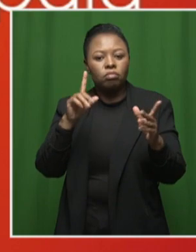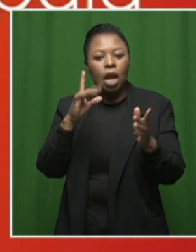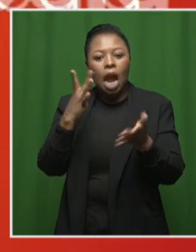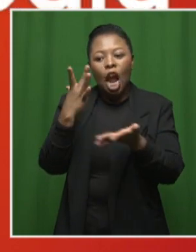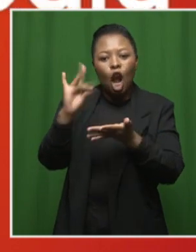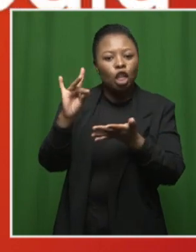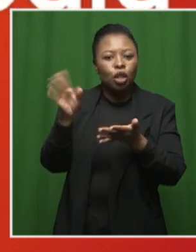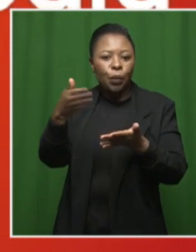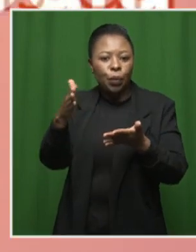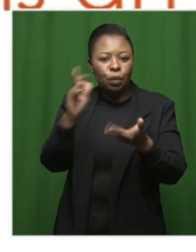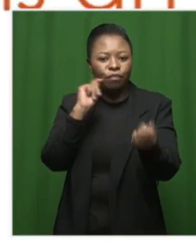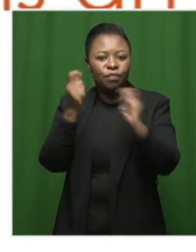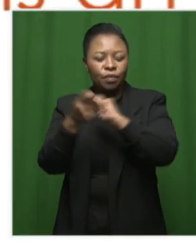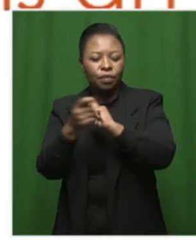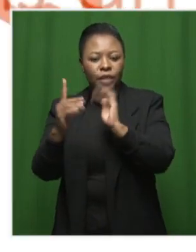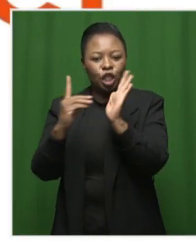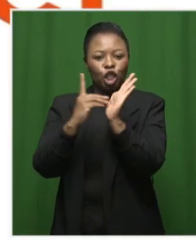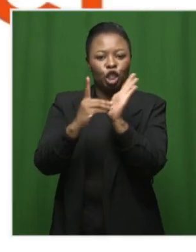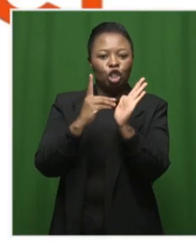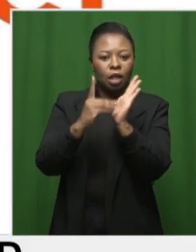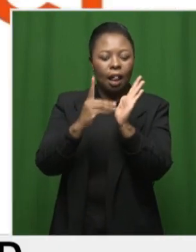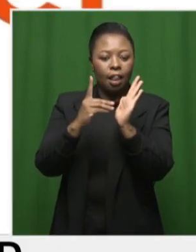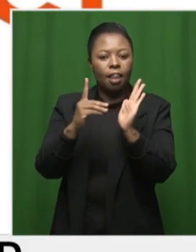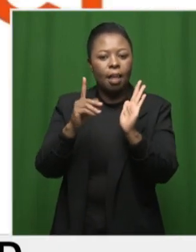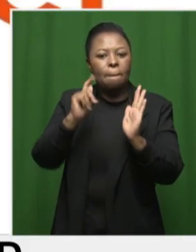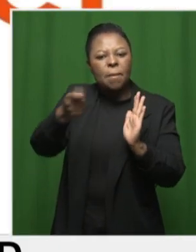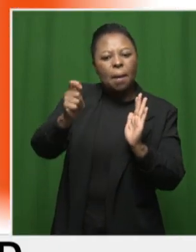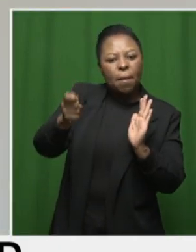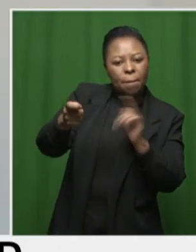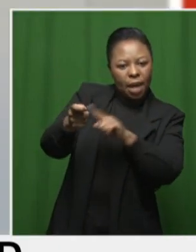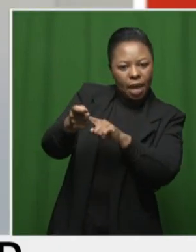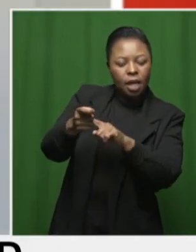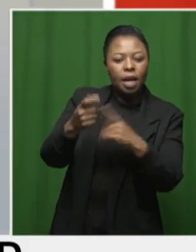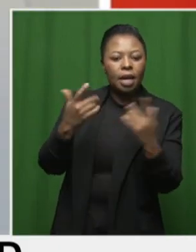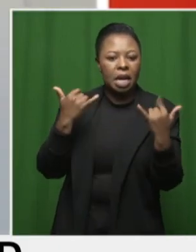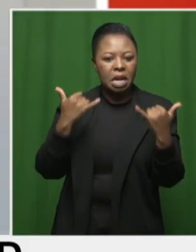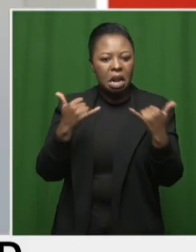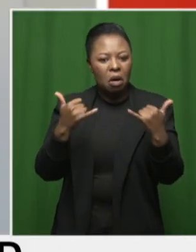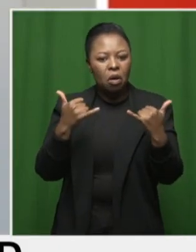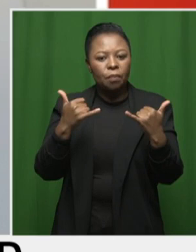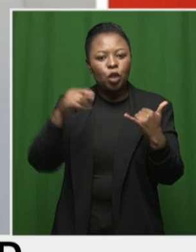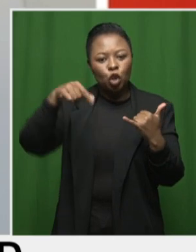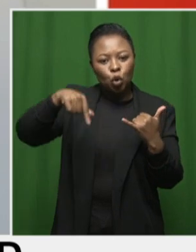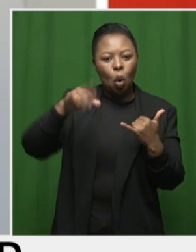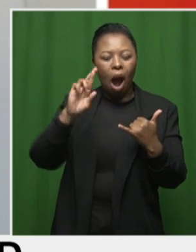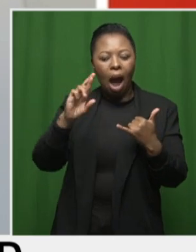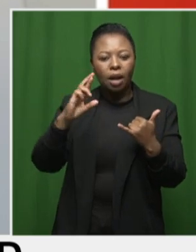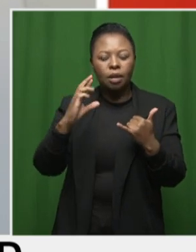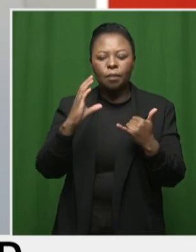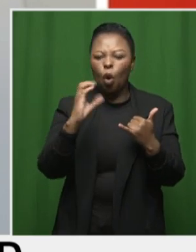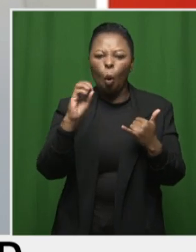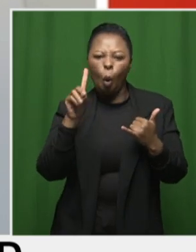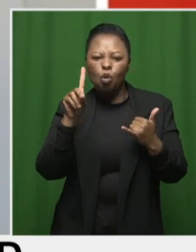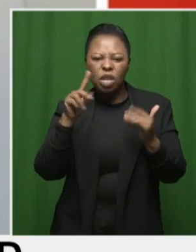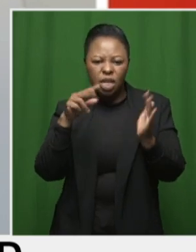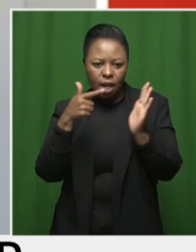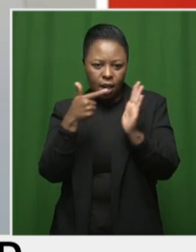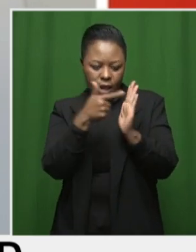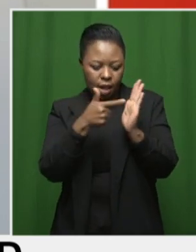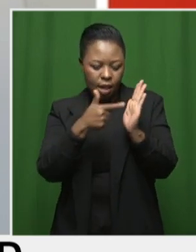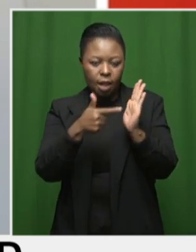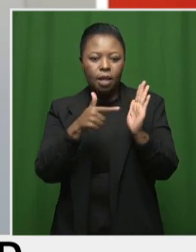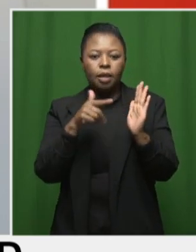cashless commerce and digital payments landscape. It also enables seamless QR code transactions between merchants